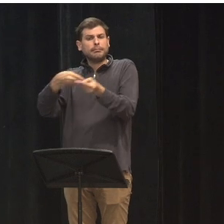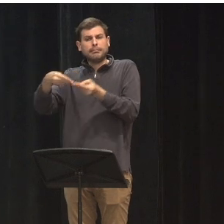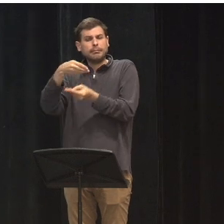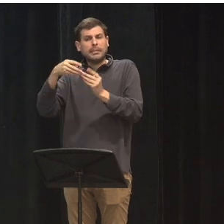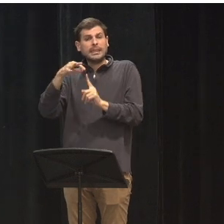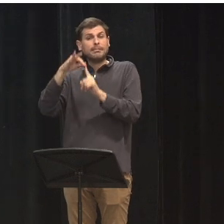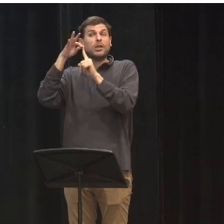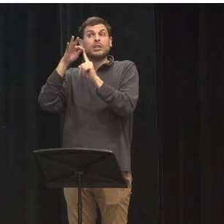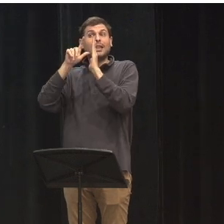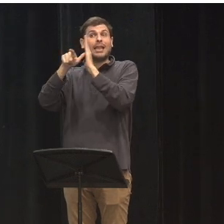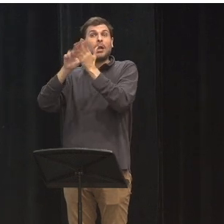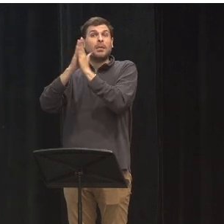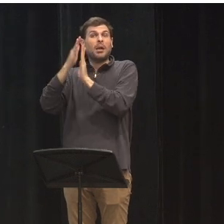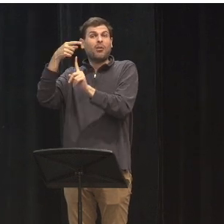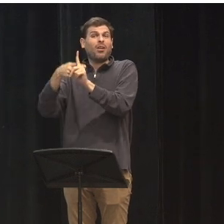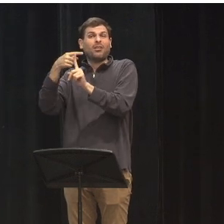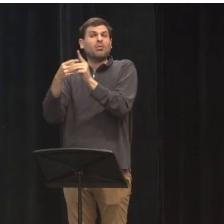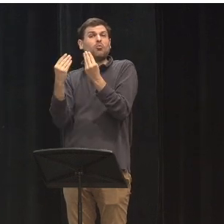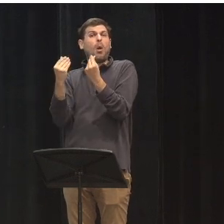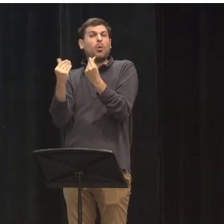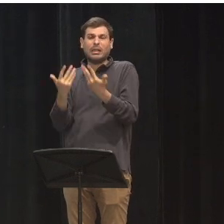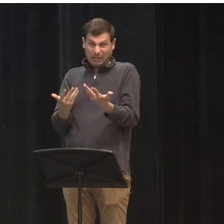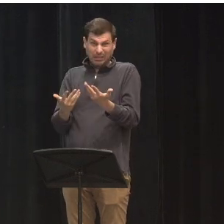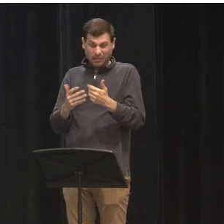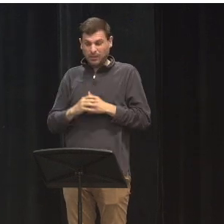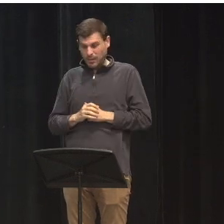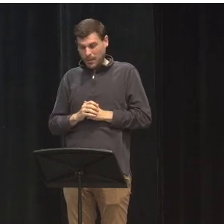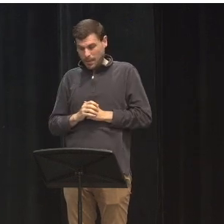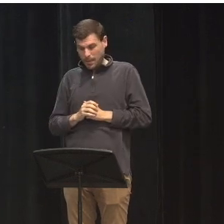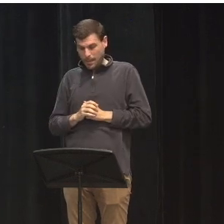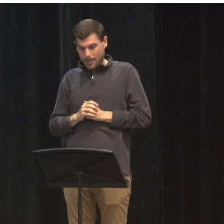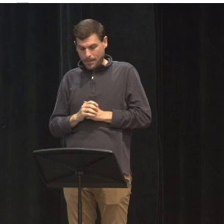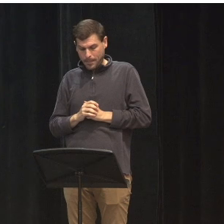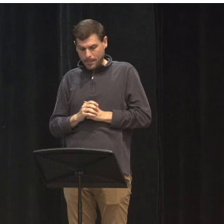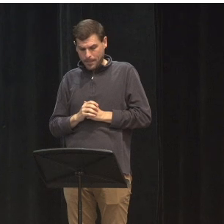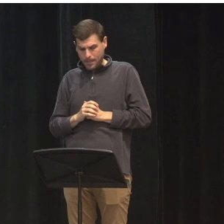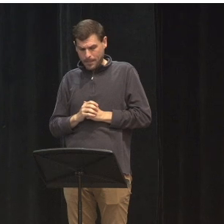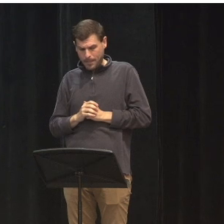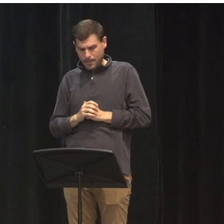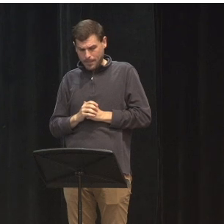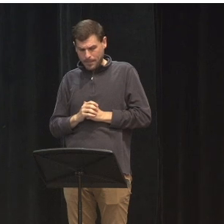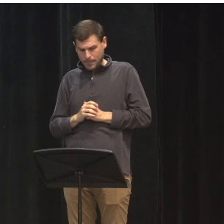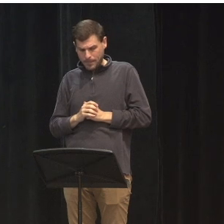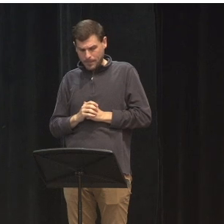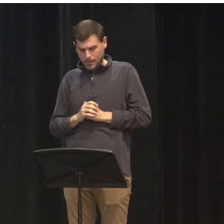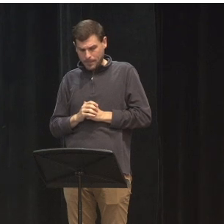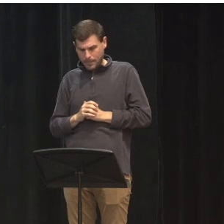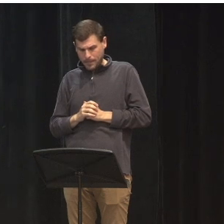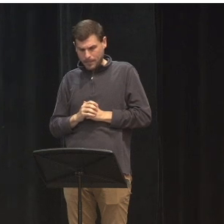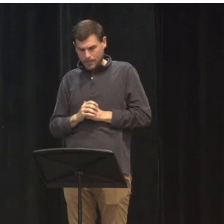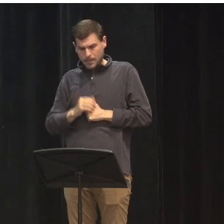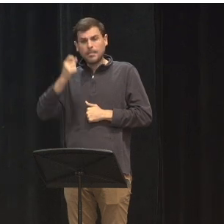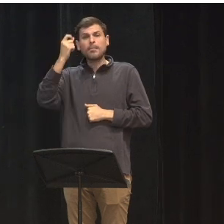property. And it should not be borne for the rental properties by the owner of the rental property. It should be borne by the city or